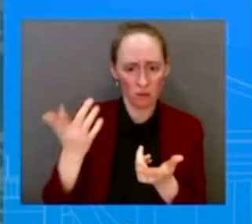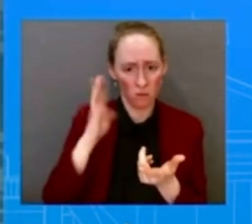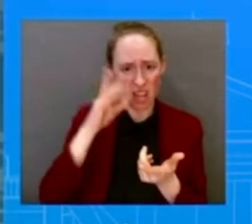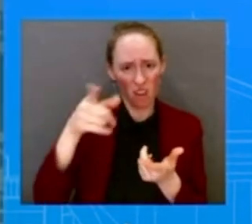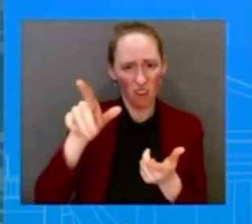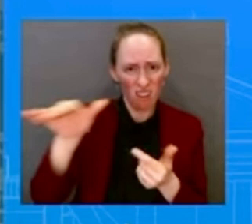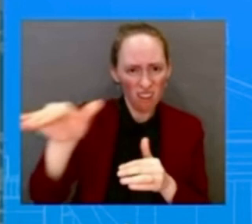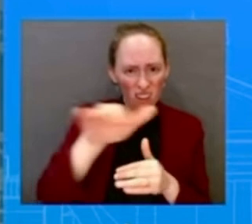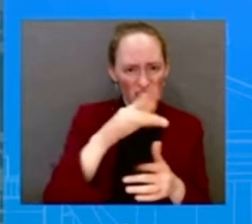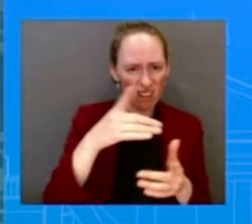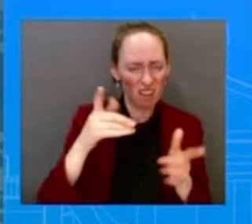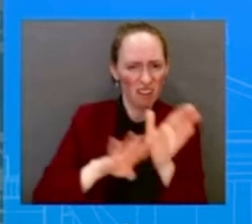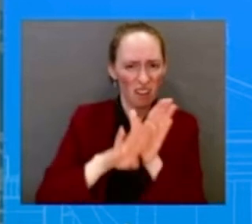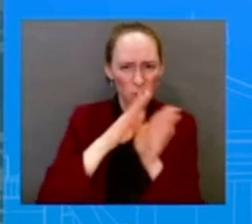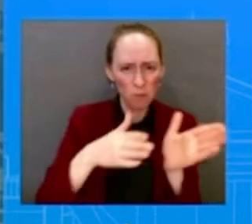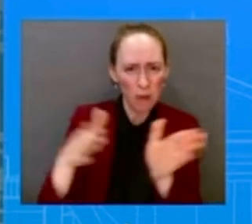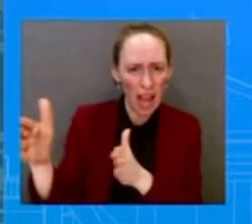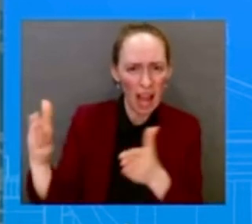to